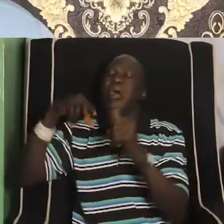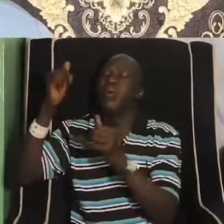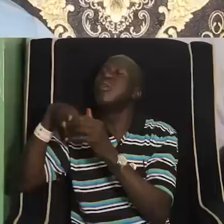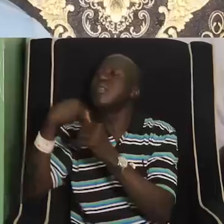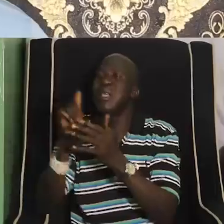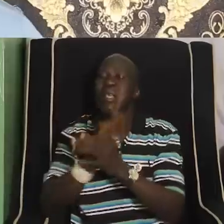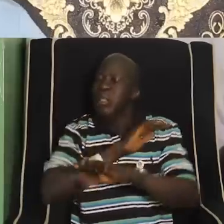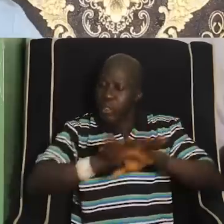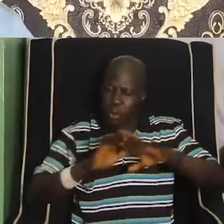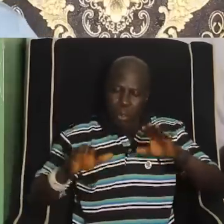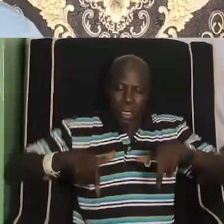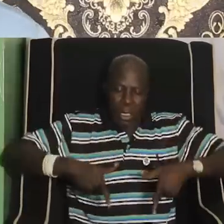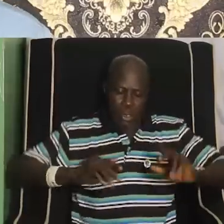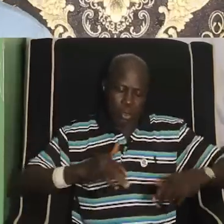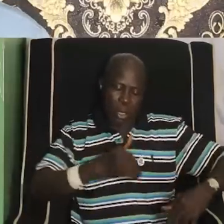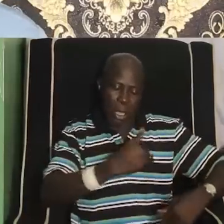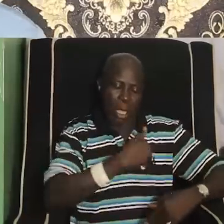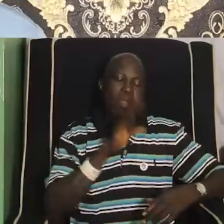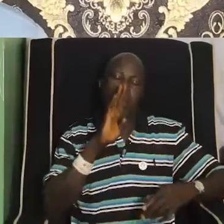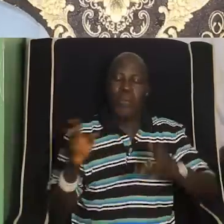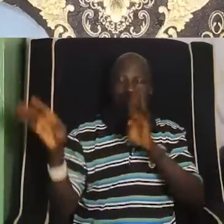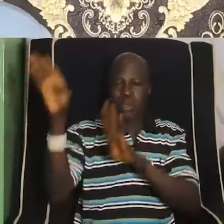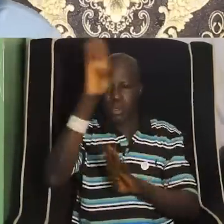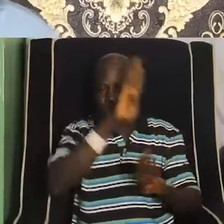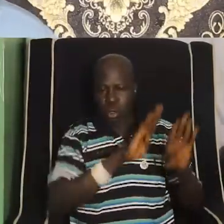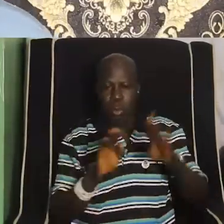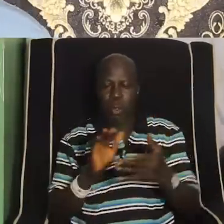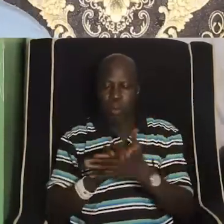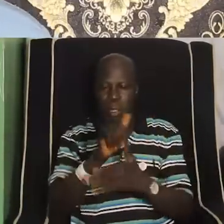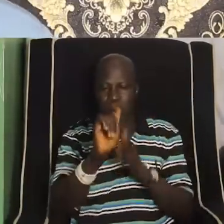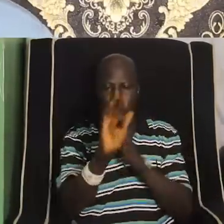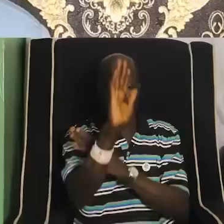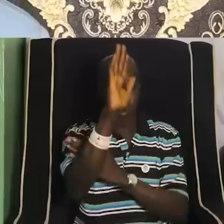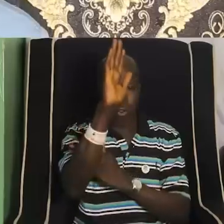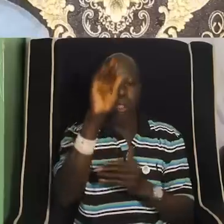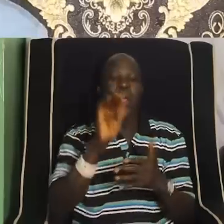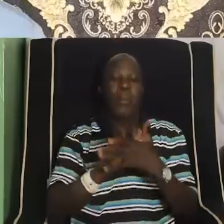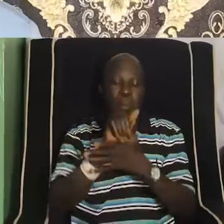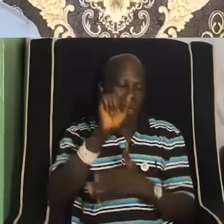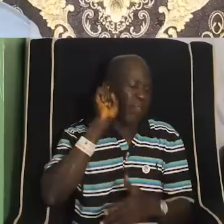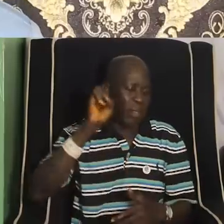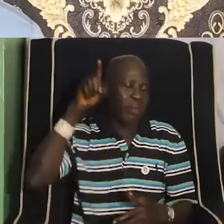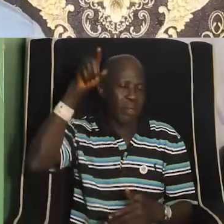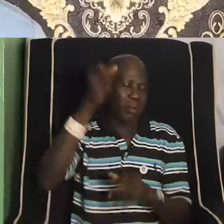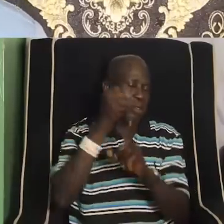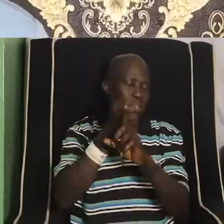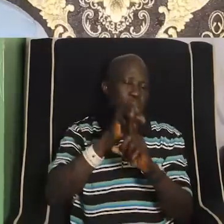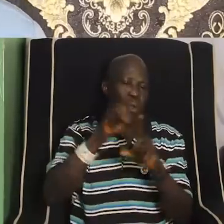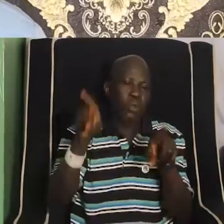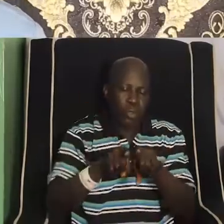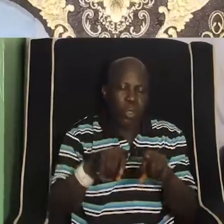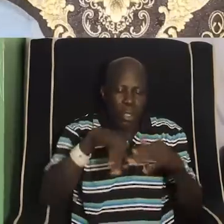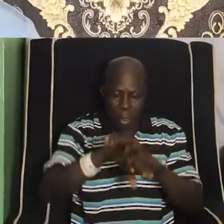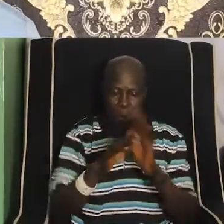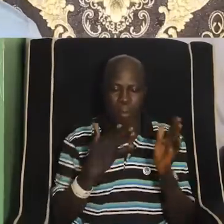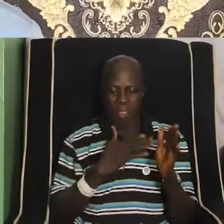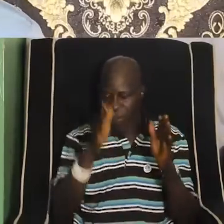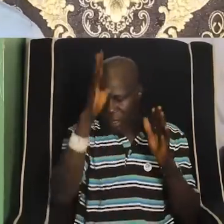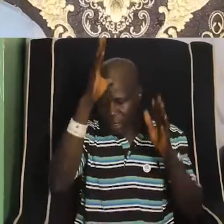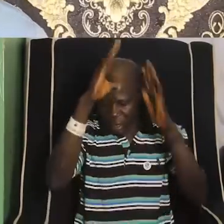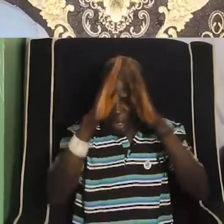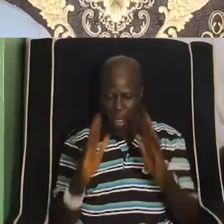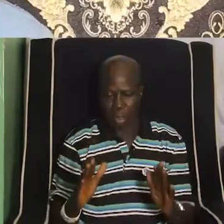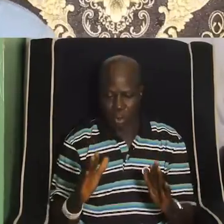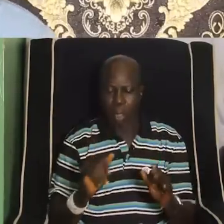Unfortunately, don't let your heart be troubled. Believe in God. Believe in me also. In my